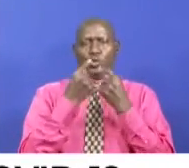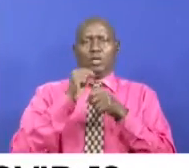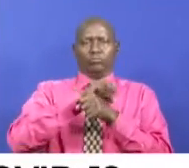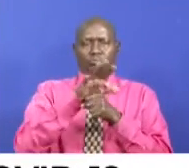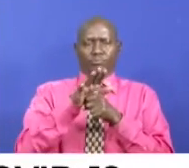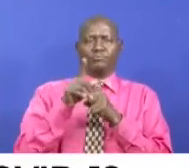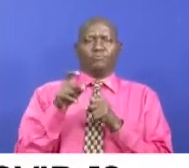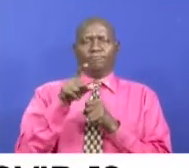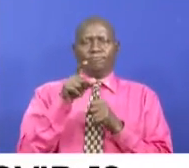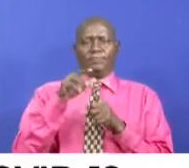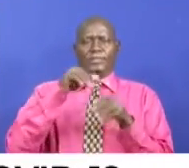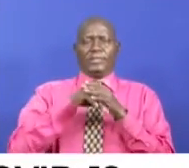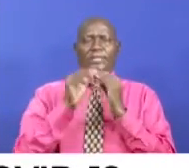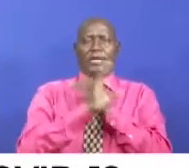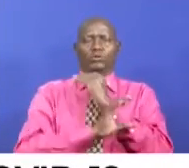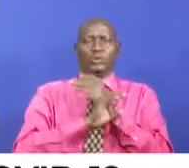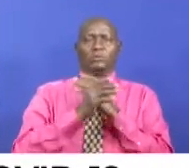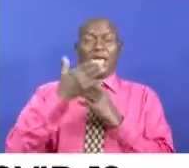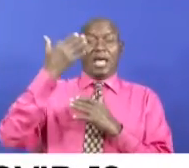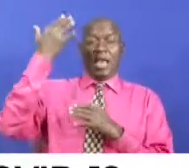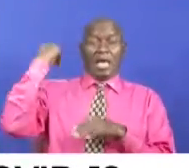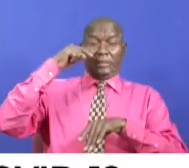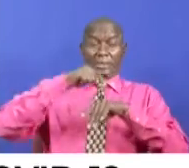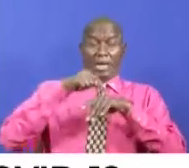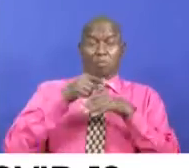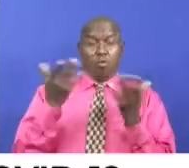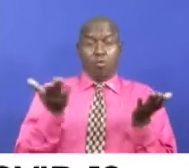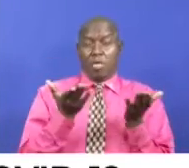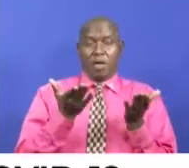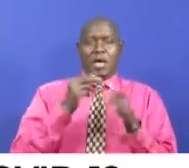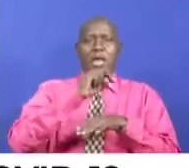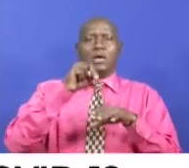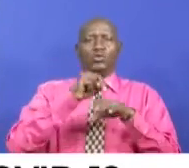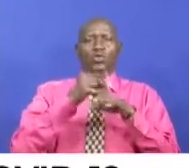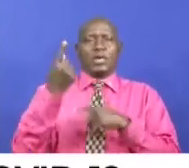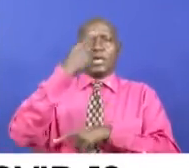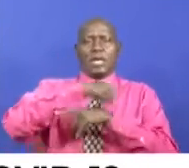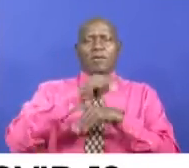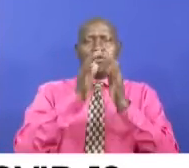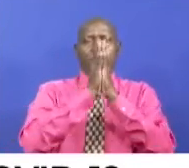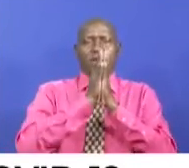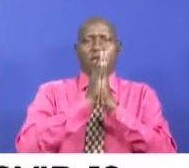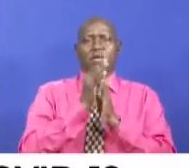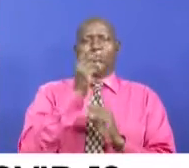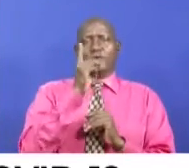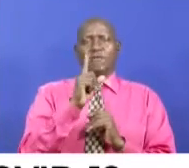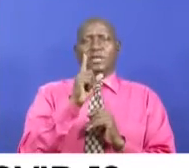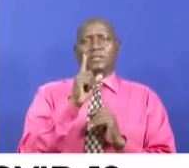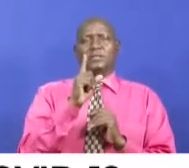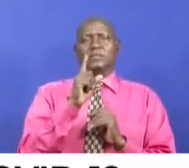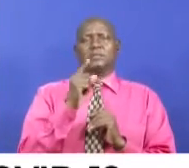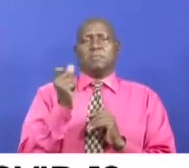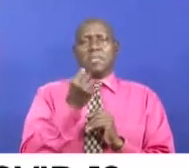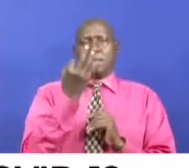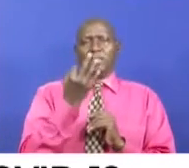pandemic in the country. Ruto was last seen in the public domain during the National Day for Prayer on 21st March 2020 at State